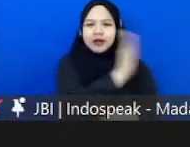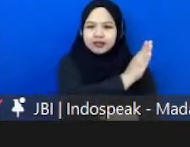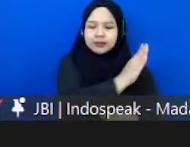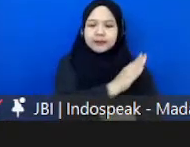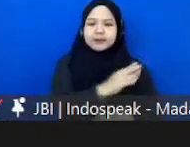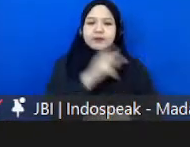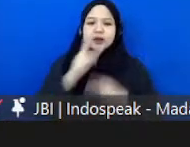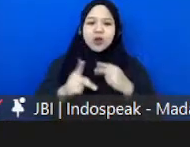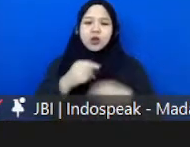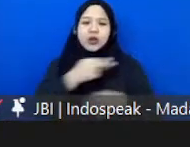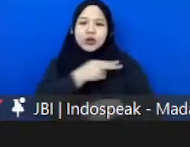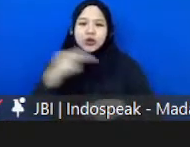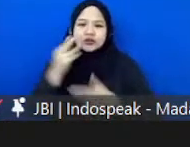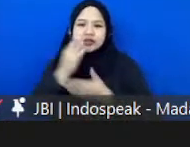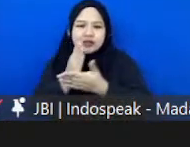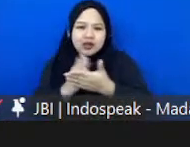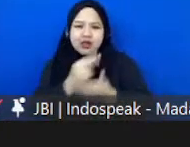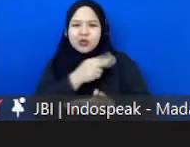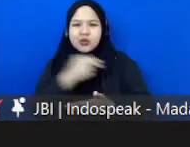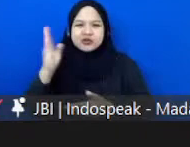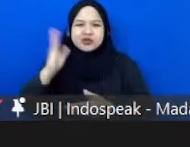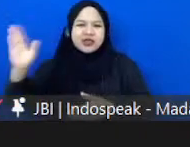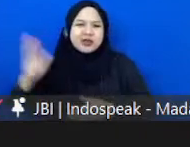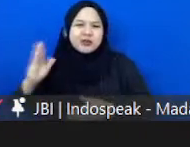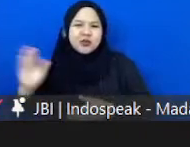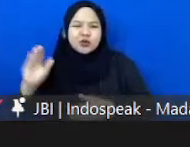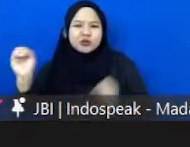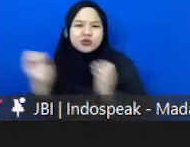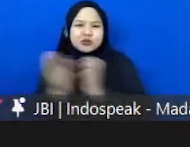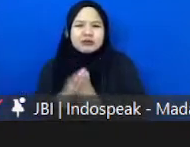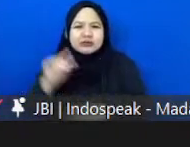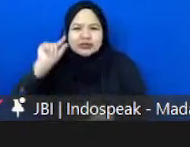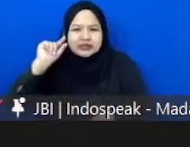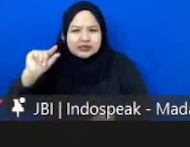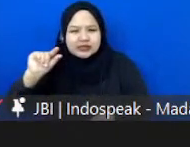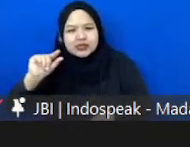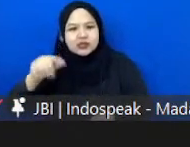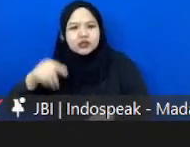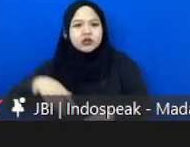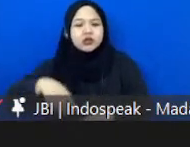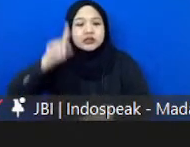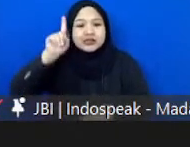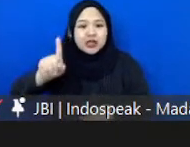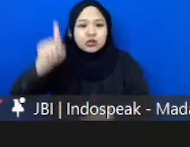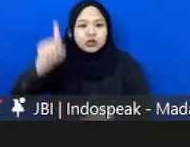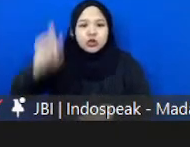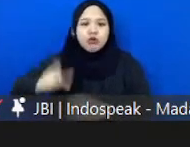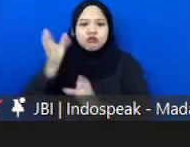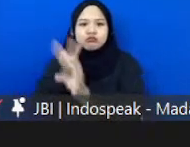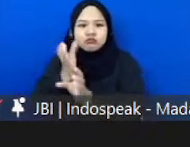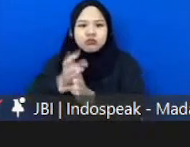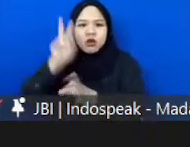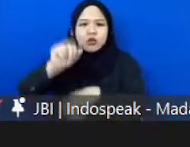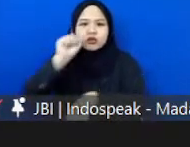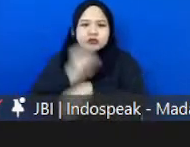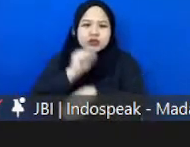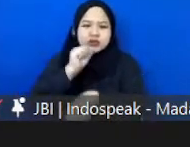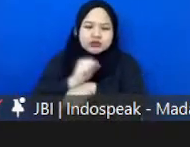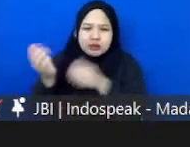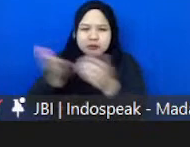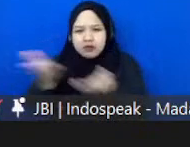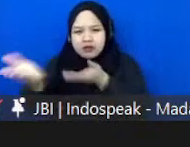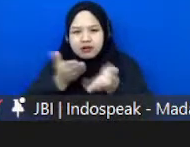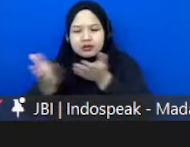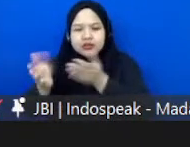one psychiatrist who works full-time in the whole island of 1.8 million people, with one based in Kupang